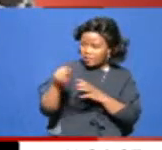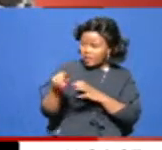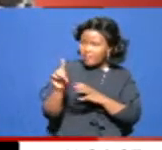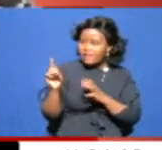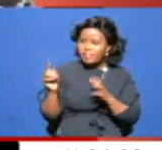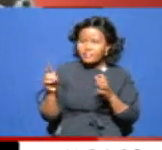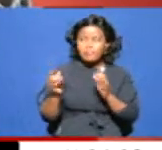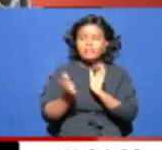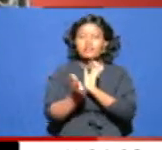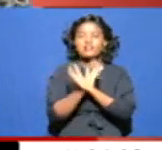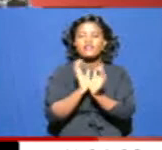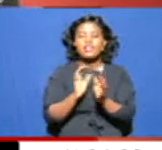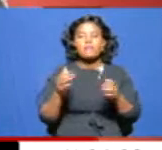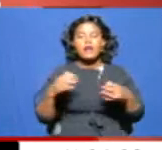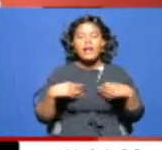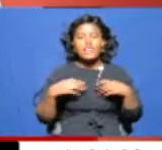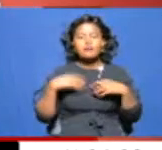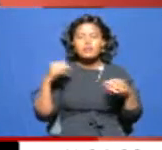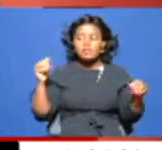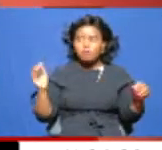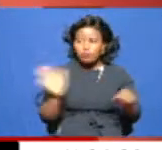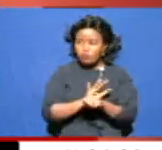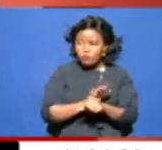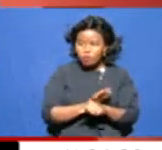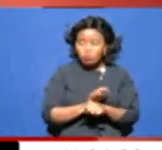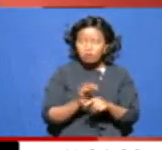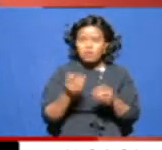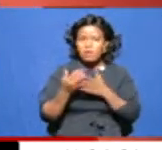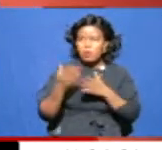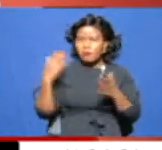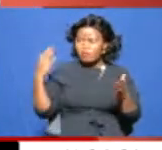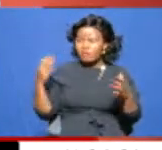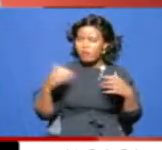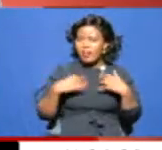full. There's a day I did a post-match interview with the